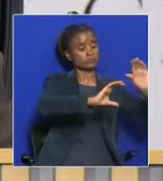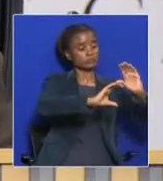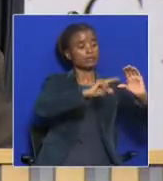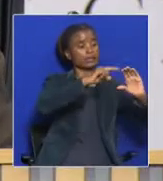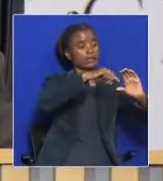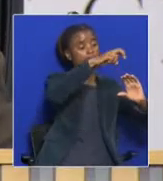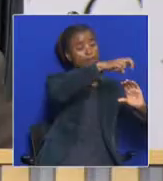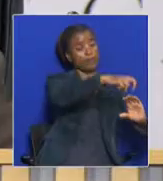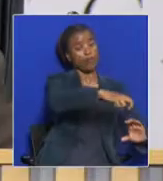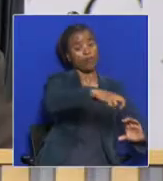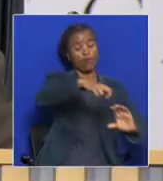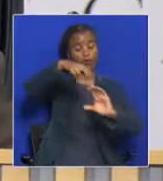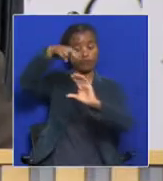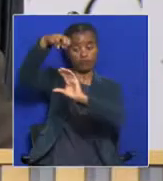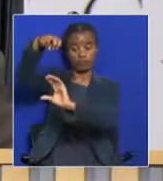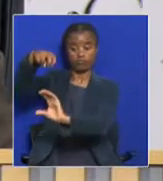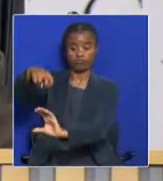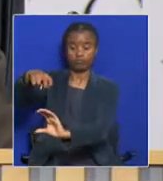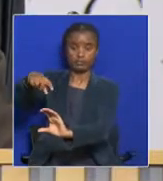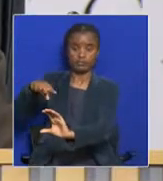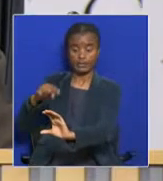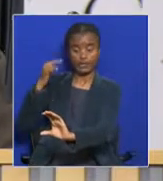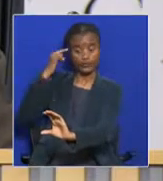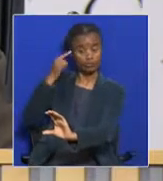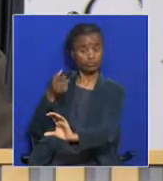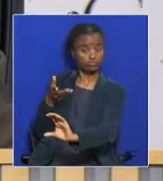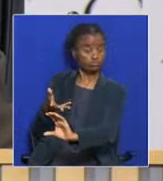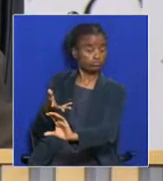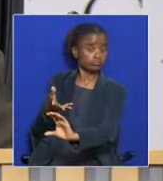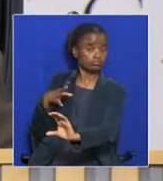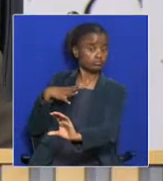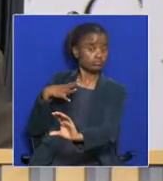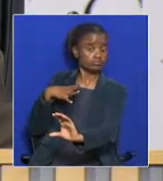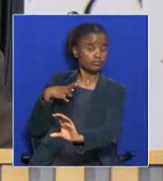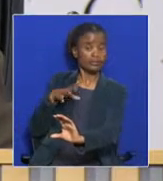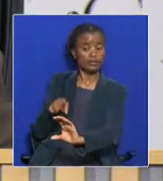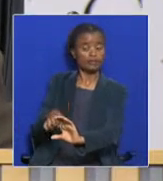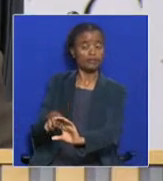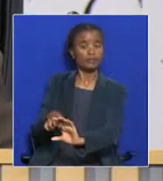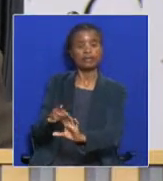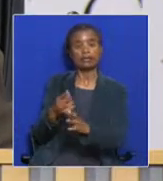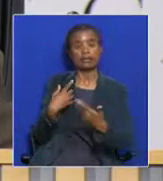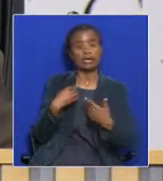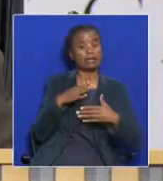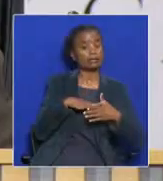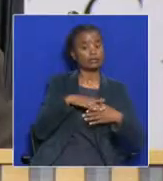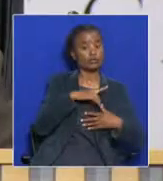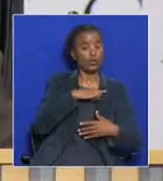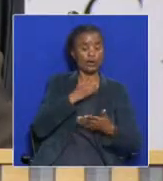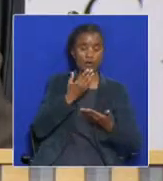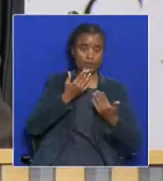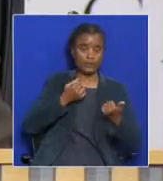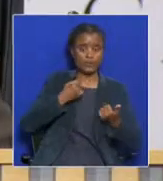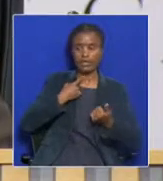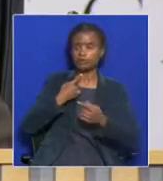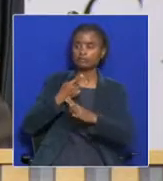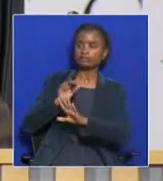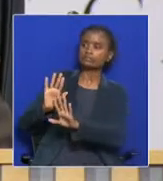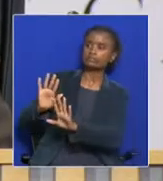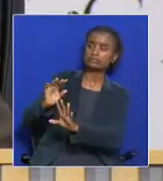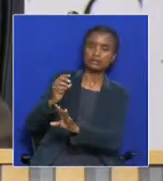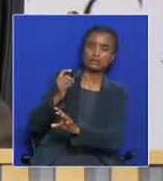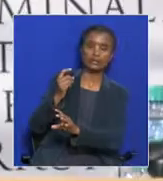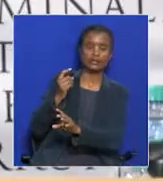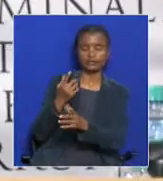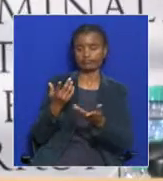can't recall now. But for whatever reason, it was placed there. I did not object to it upon opening it. And especially more in light